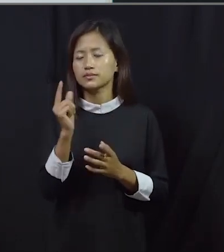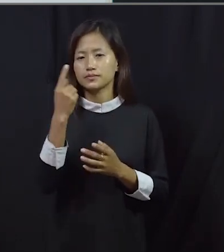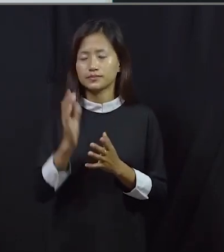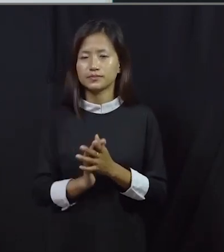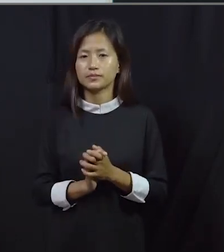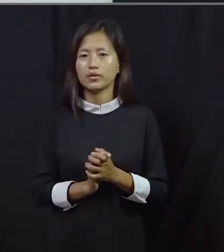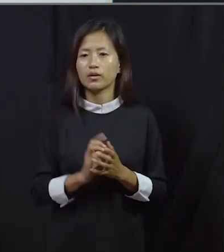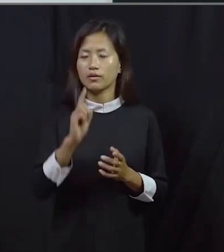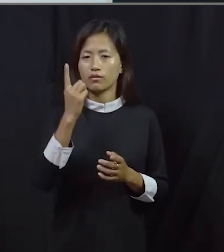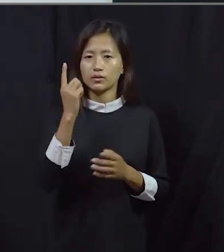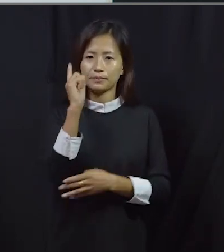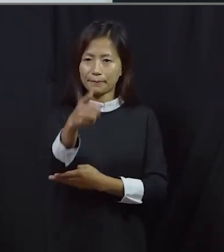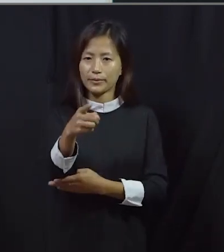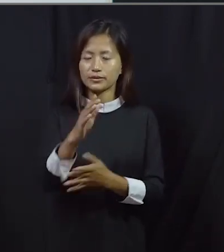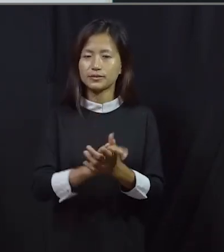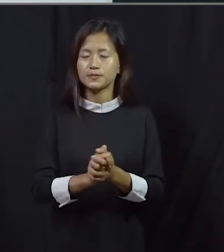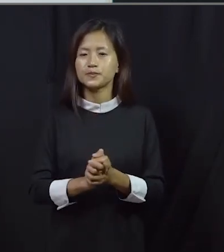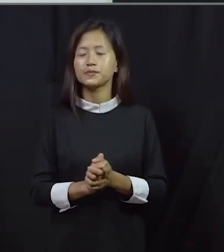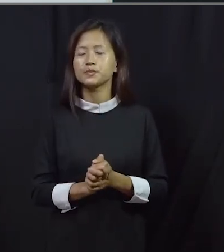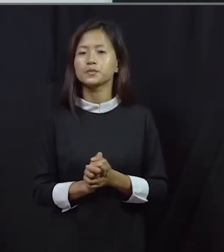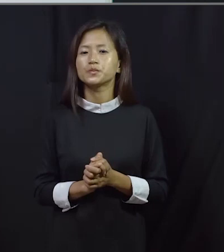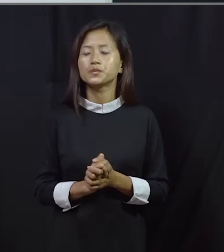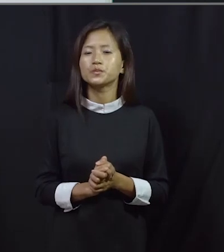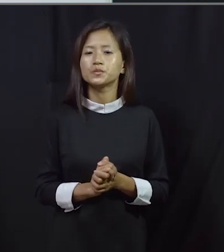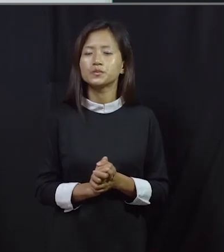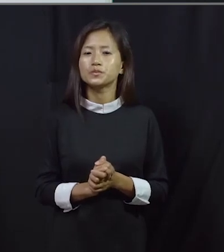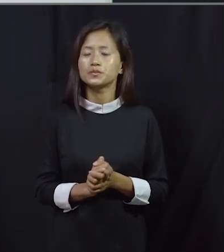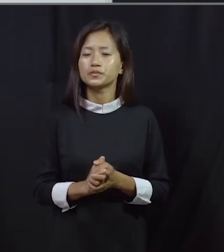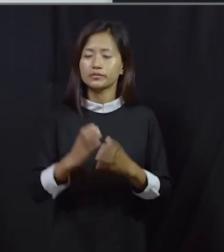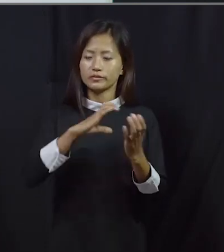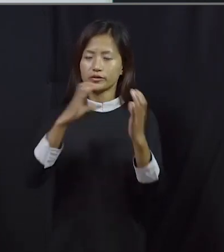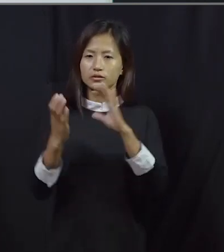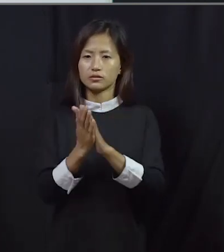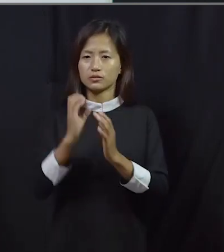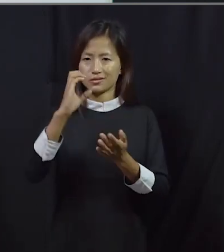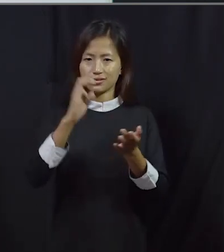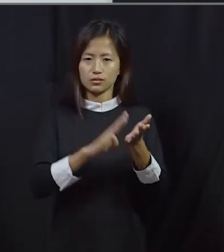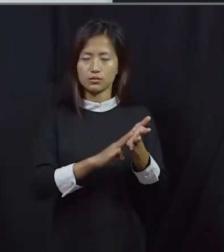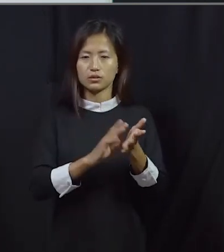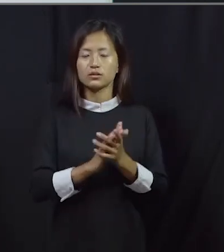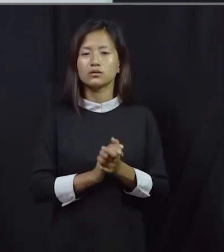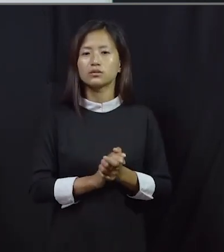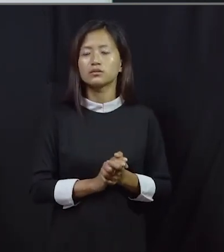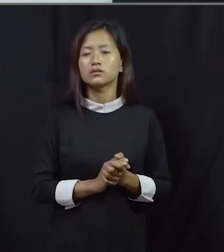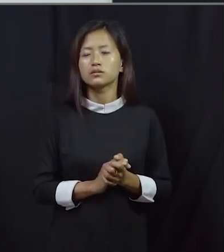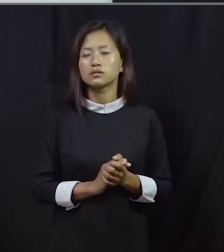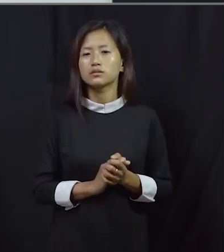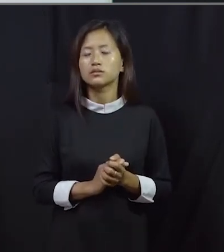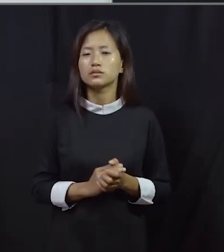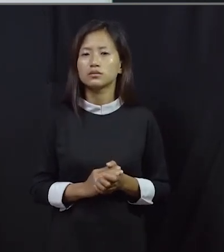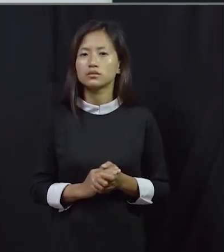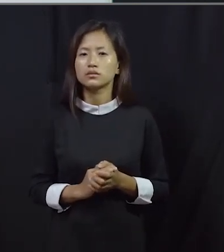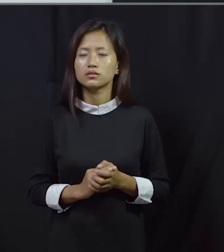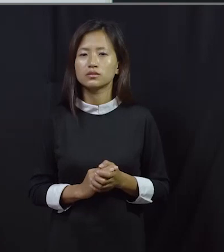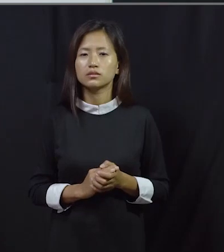here I have 1 meter. Okay, I have what? 1 meter. I want to convert this into centimeter. I want to convert this into what? Centimeter.